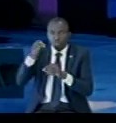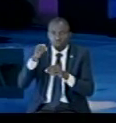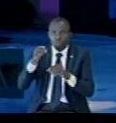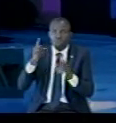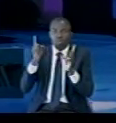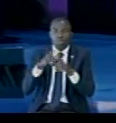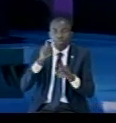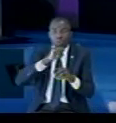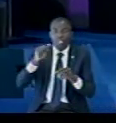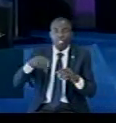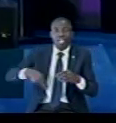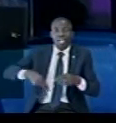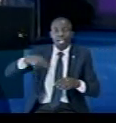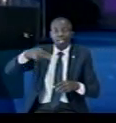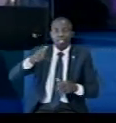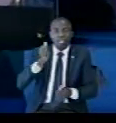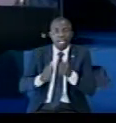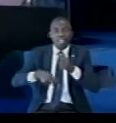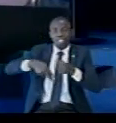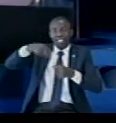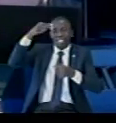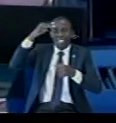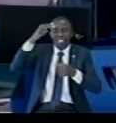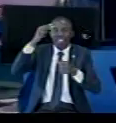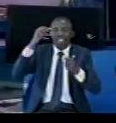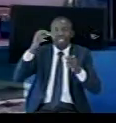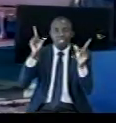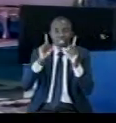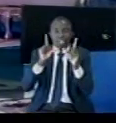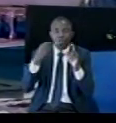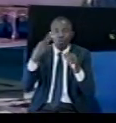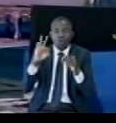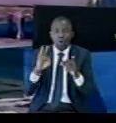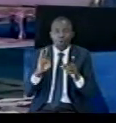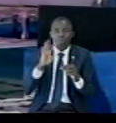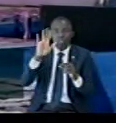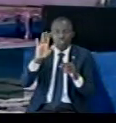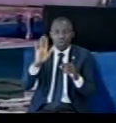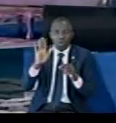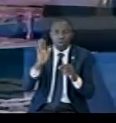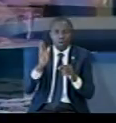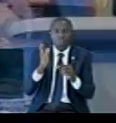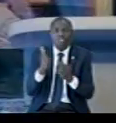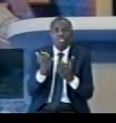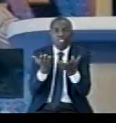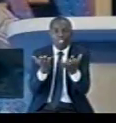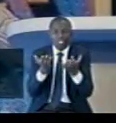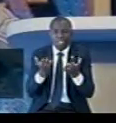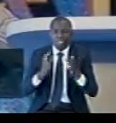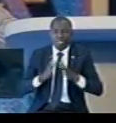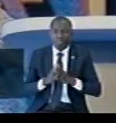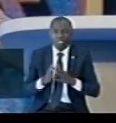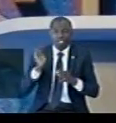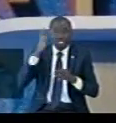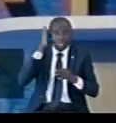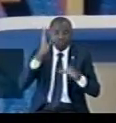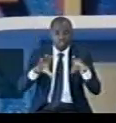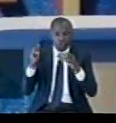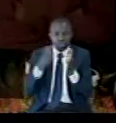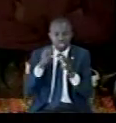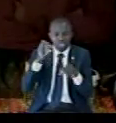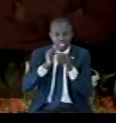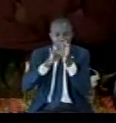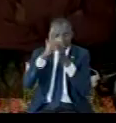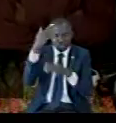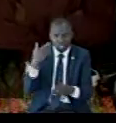to the highest level of your desire. You will do it.